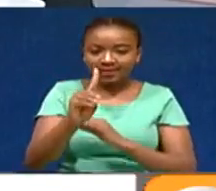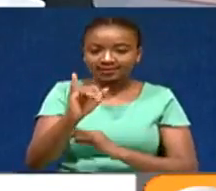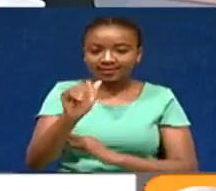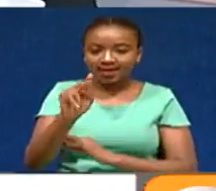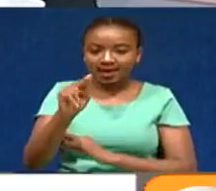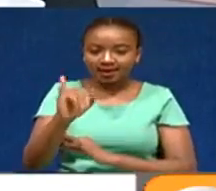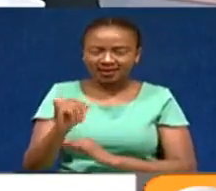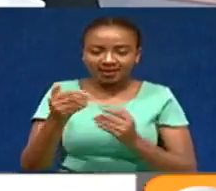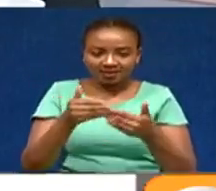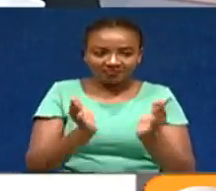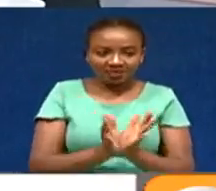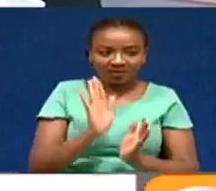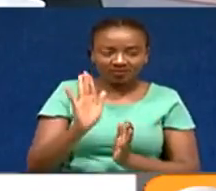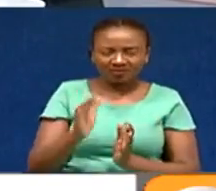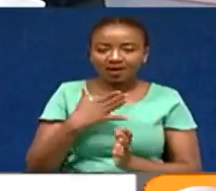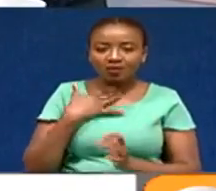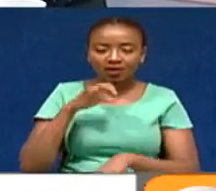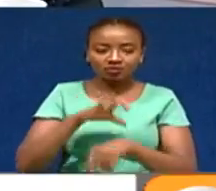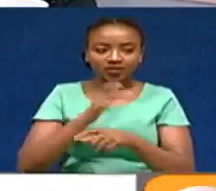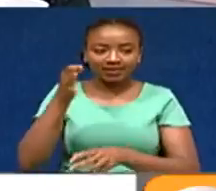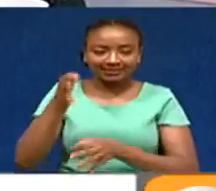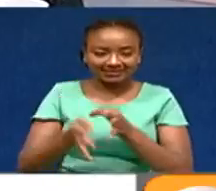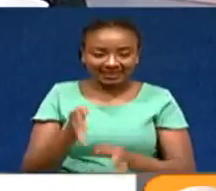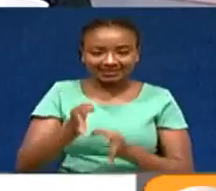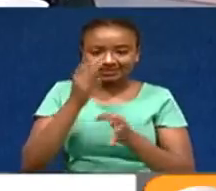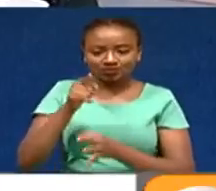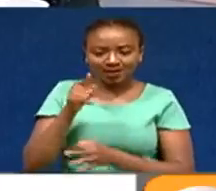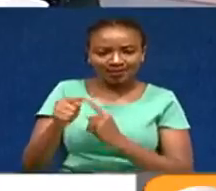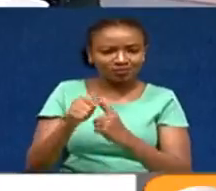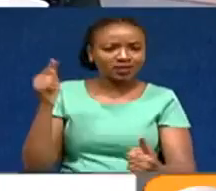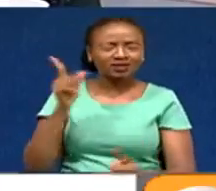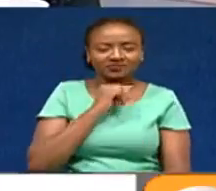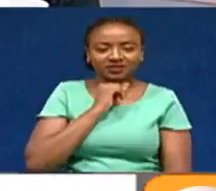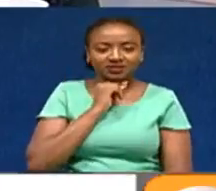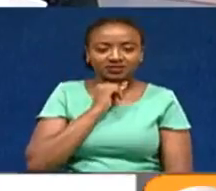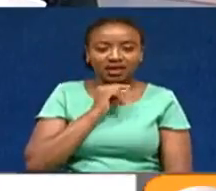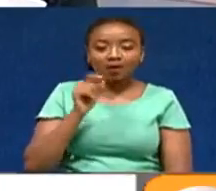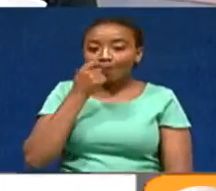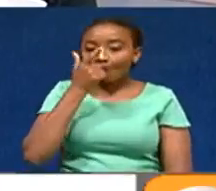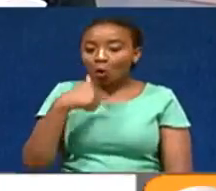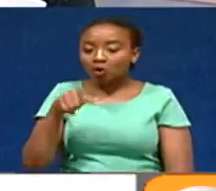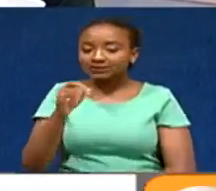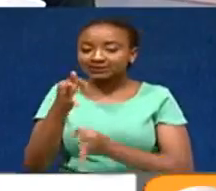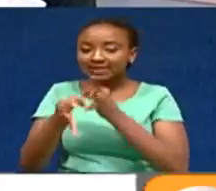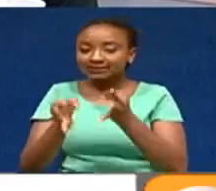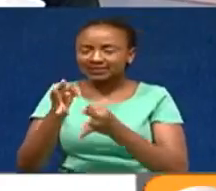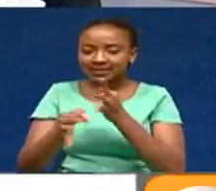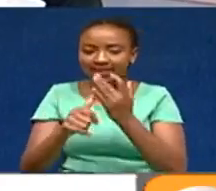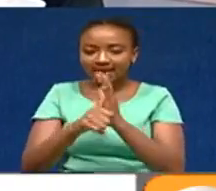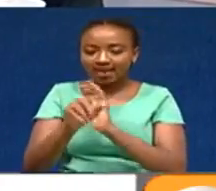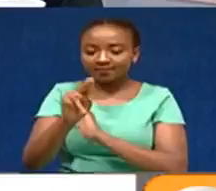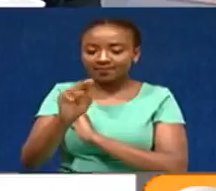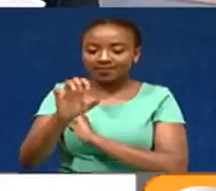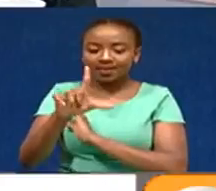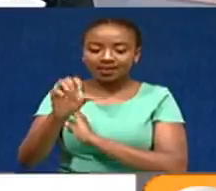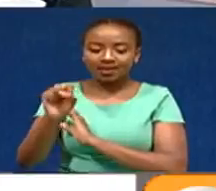for justice, alleging that their kin was murdered. 33-year-old Nelson Amauchi was pronounced dead on